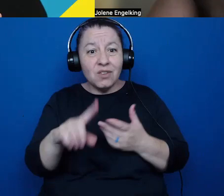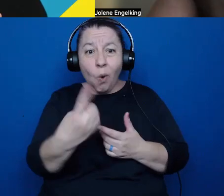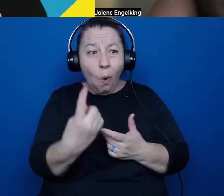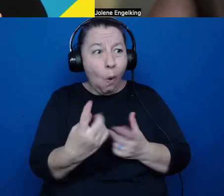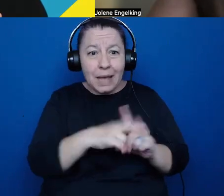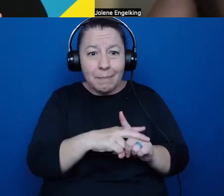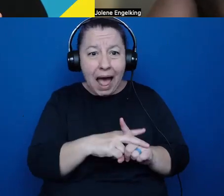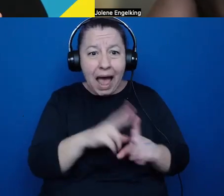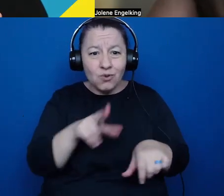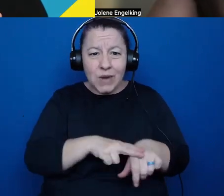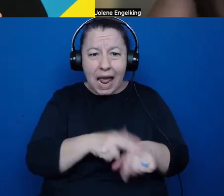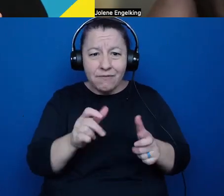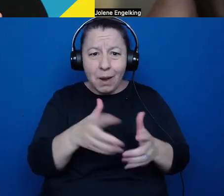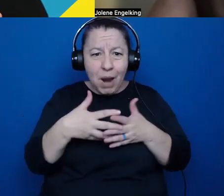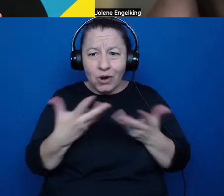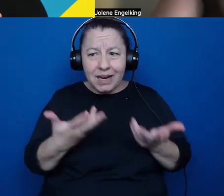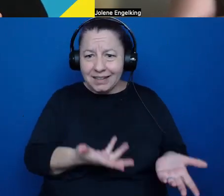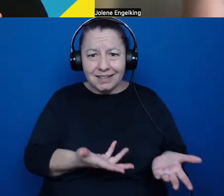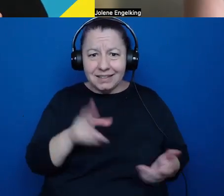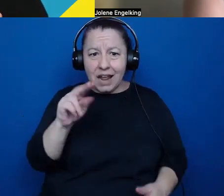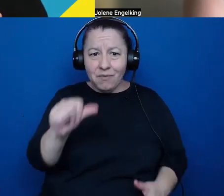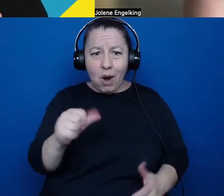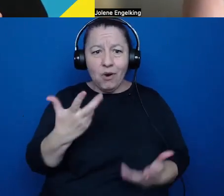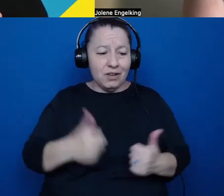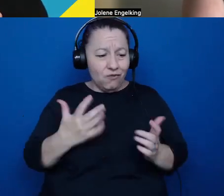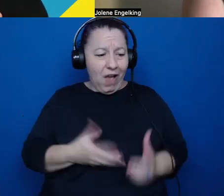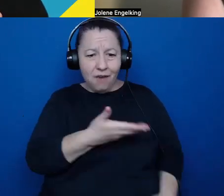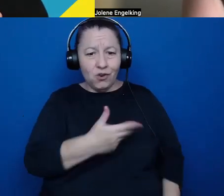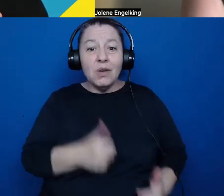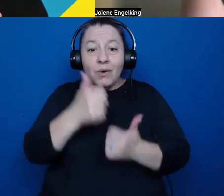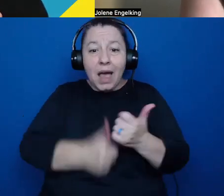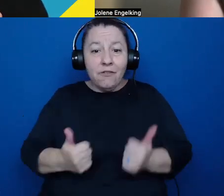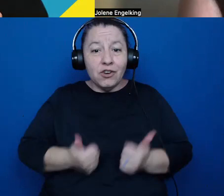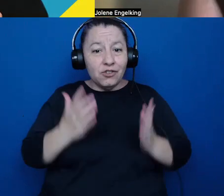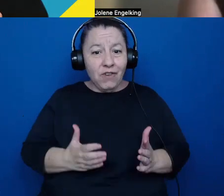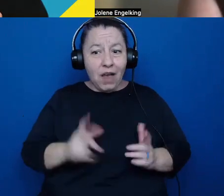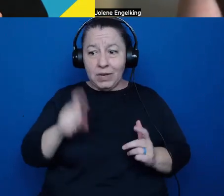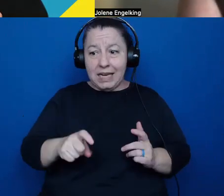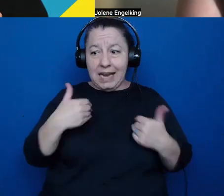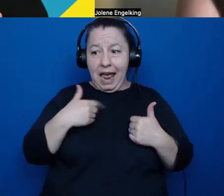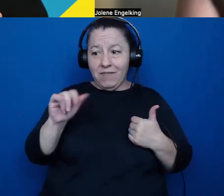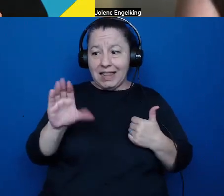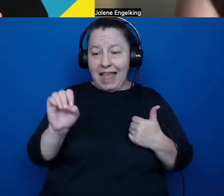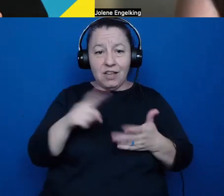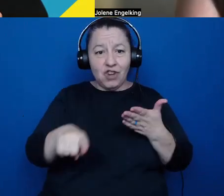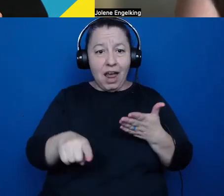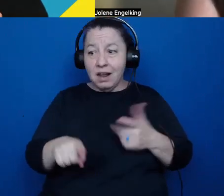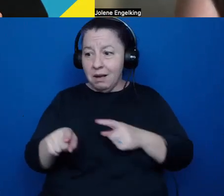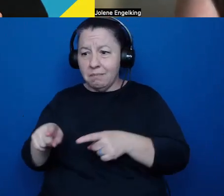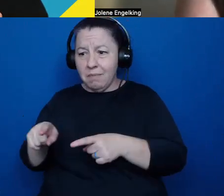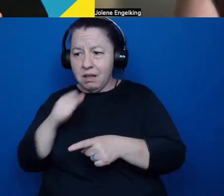Native survivors. So every Native survivor that would come through would have to have a lice check done, but the non-Native survivors didn't have